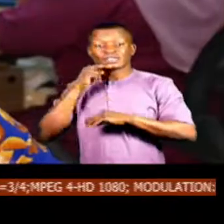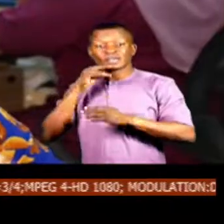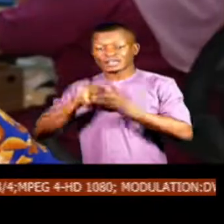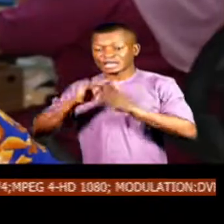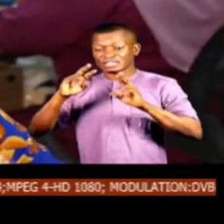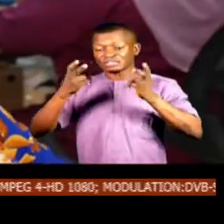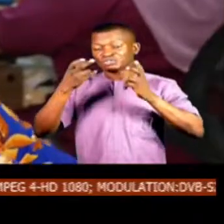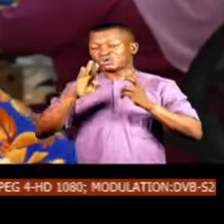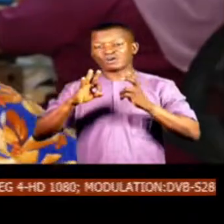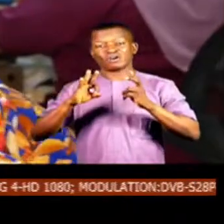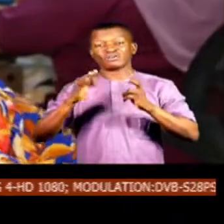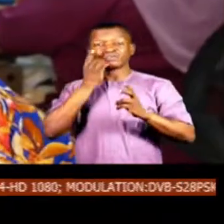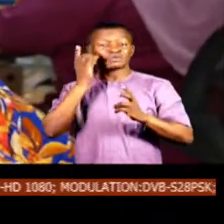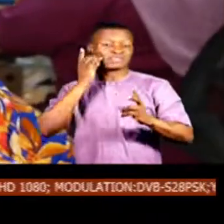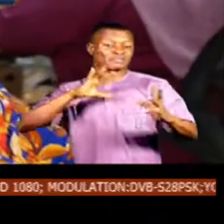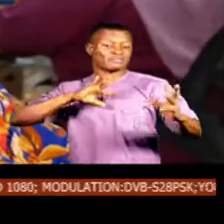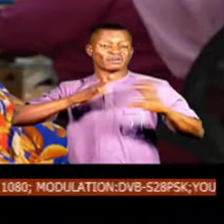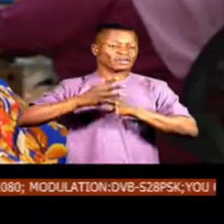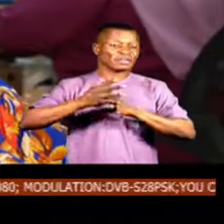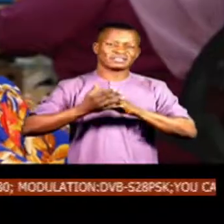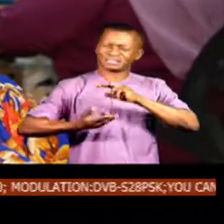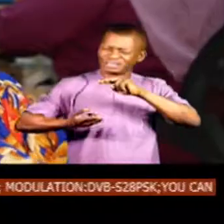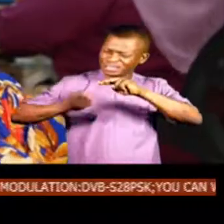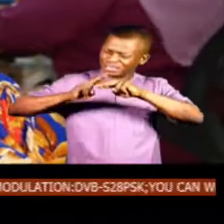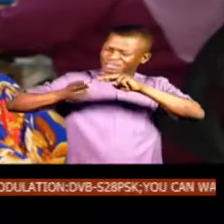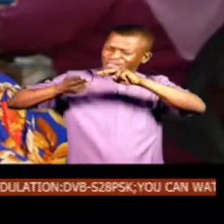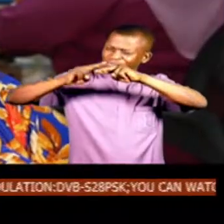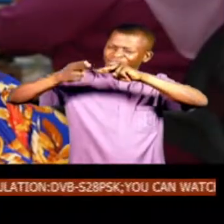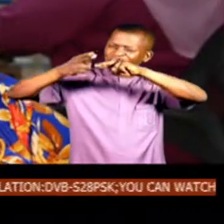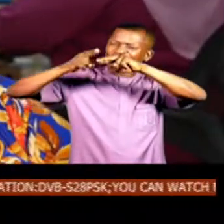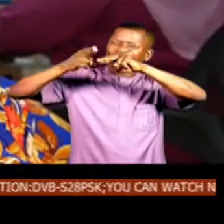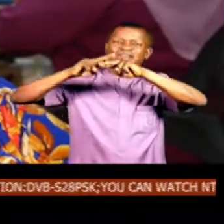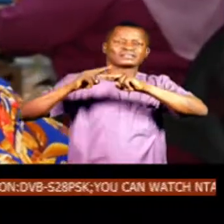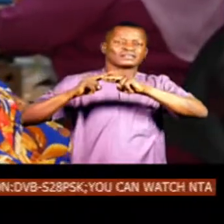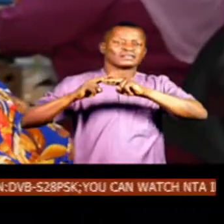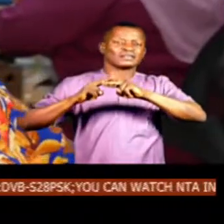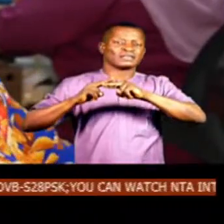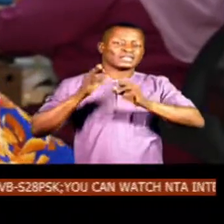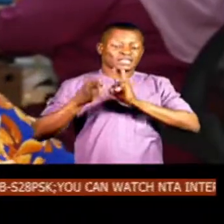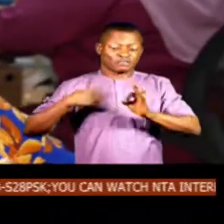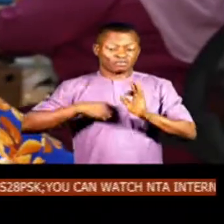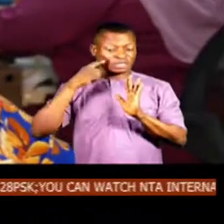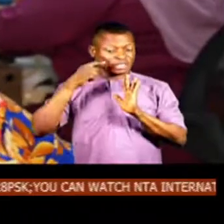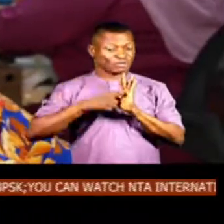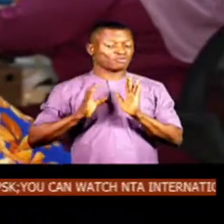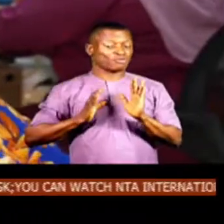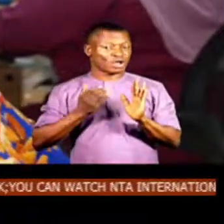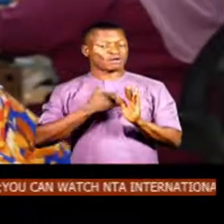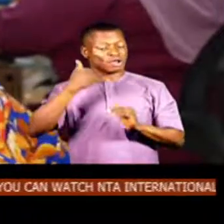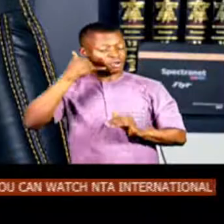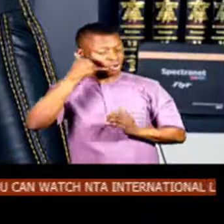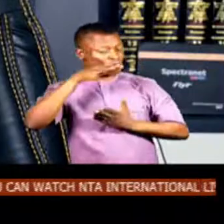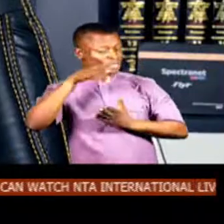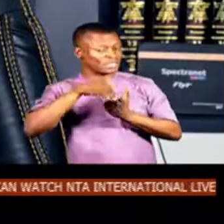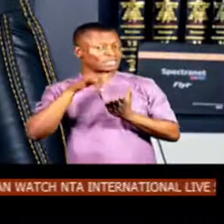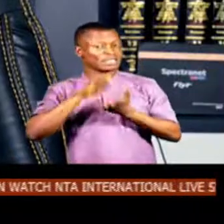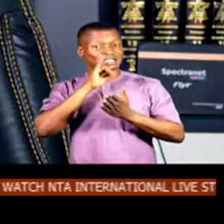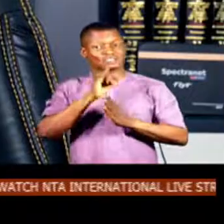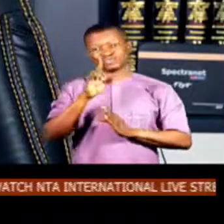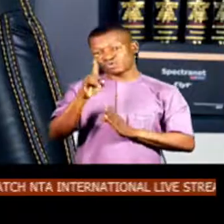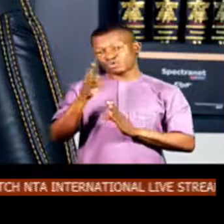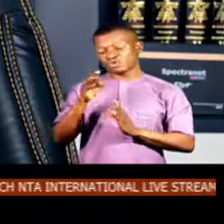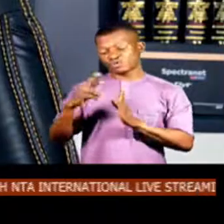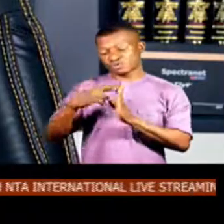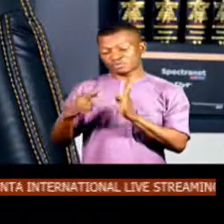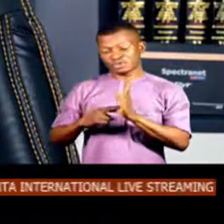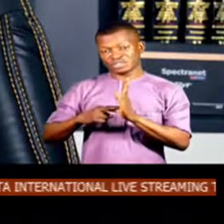rise. When we also look at our records, especially our call center, which is just one of